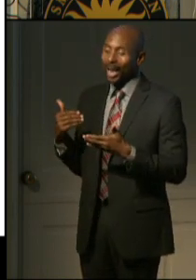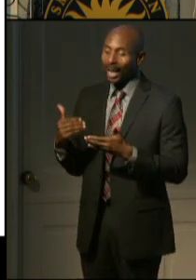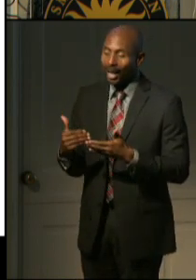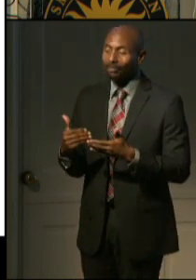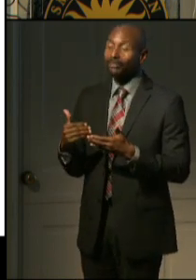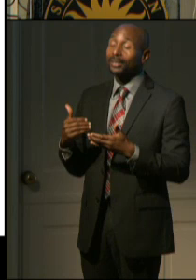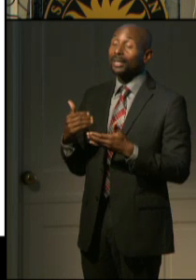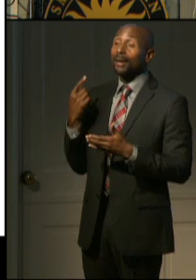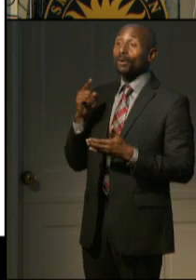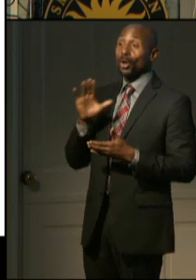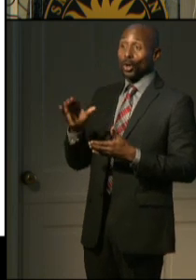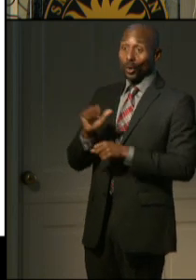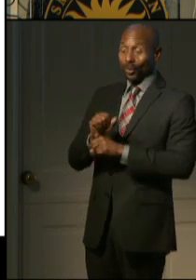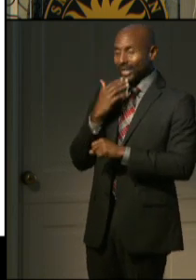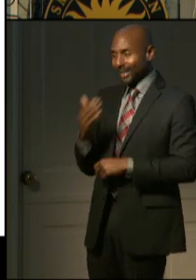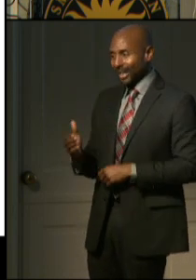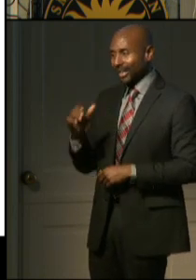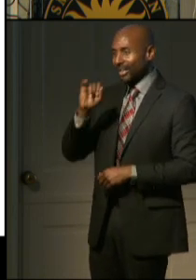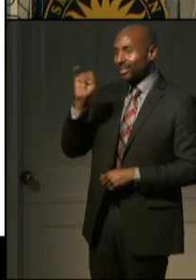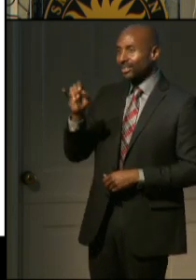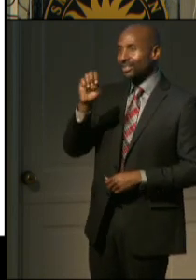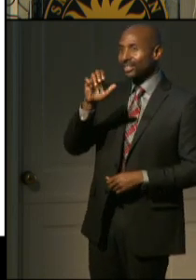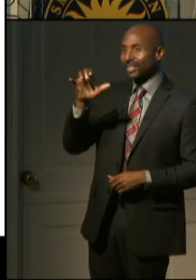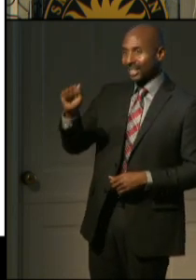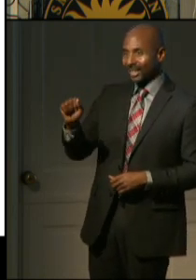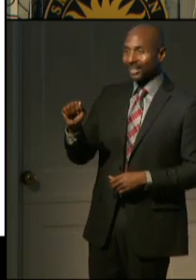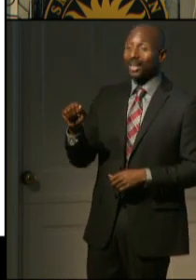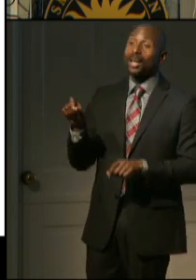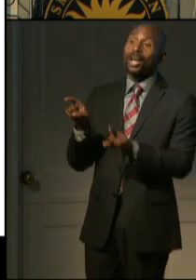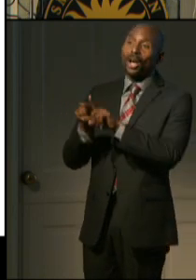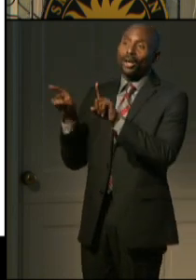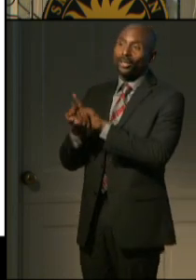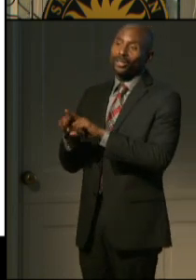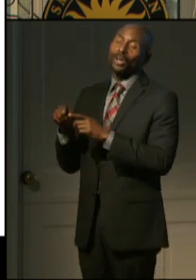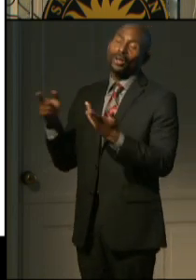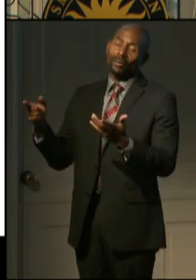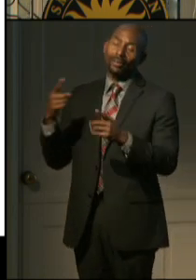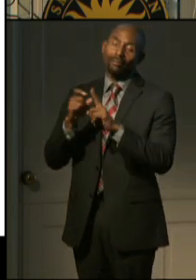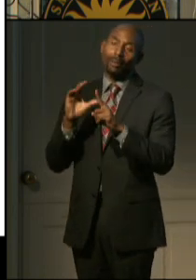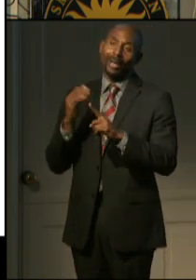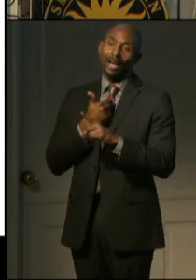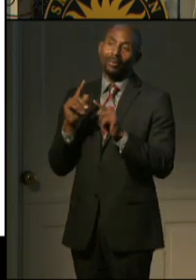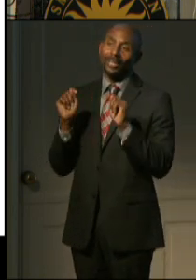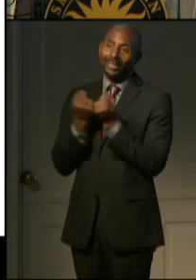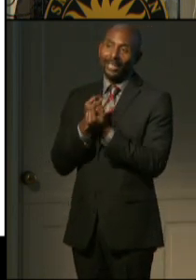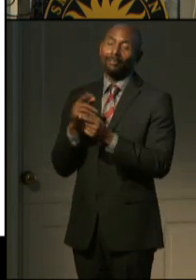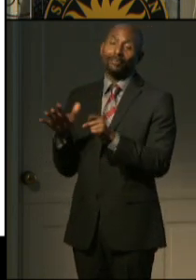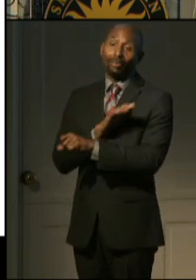entire Digitization Program Office, and please join me in giving them another round of applause.